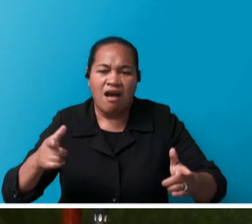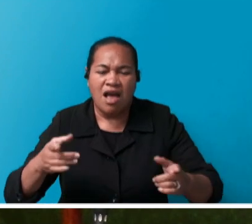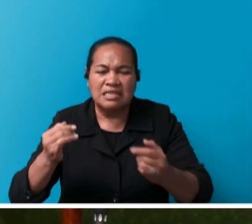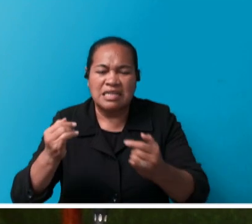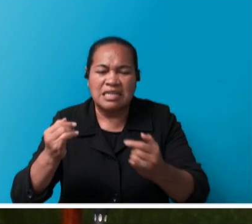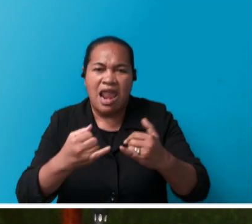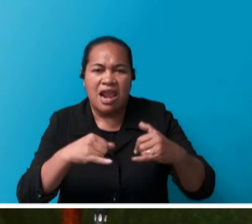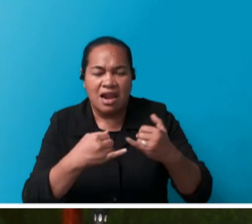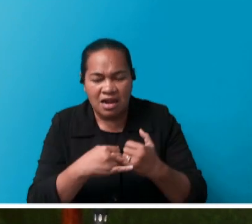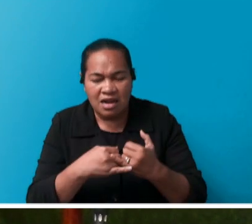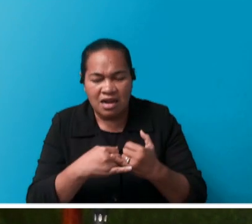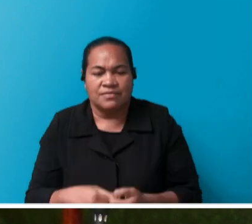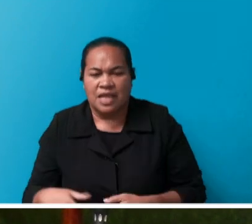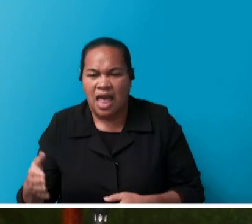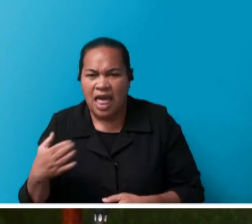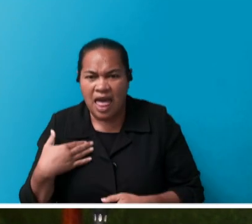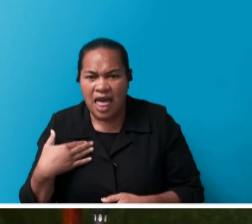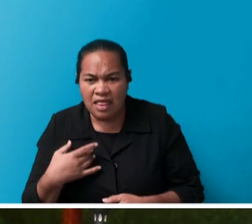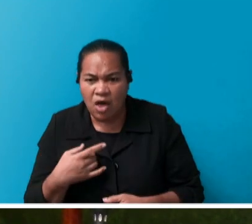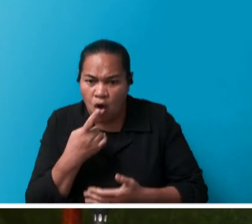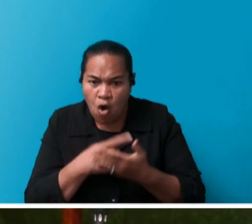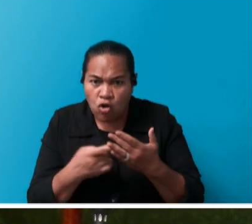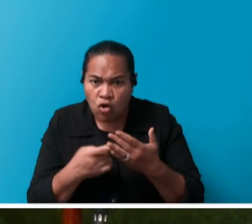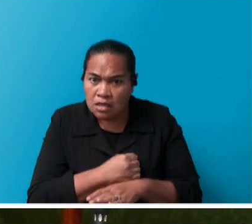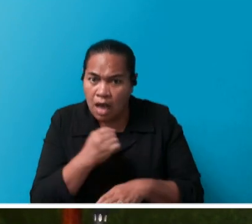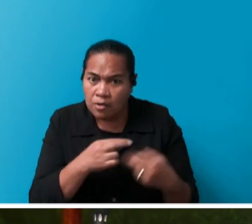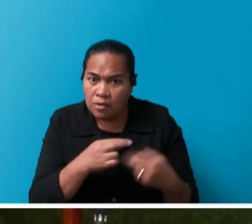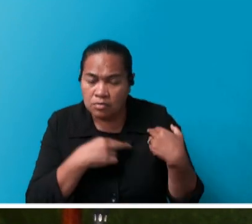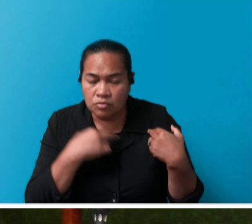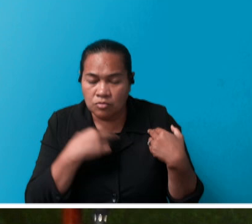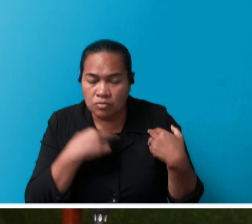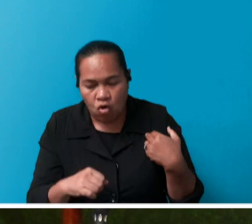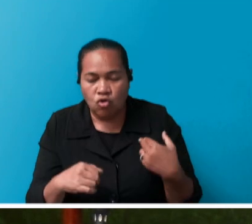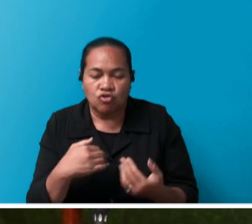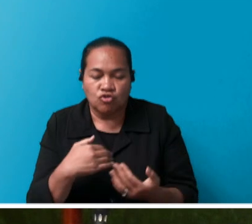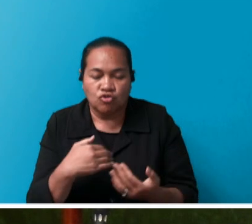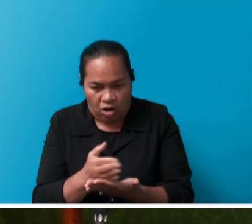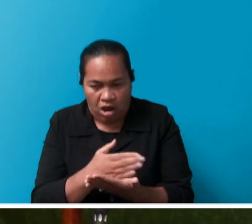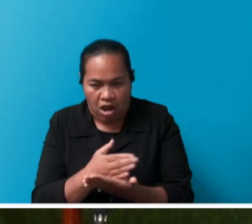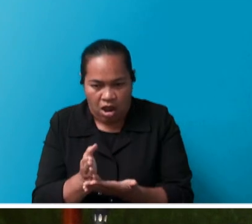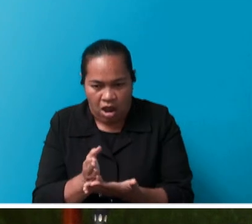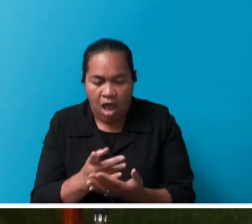not merely a government responsibility. It is a shared commitment that